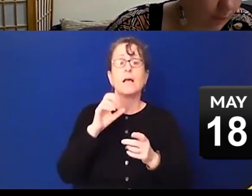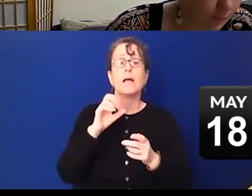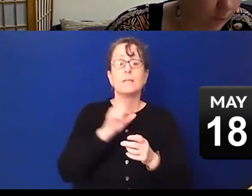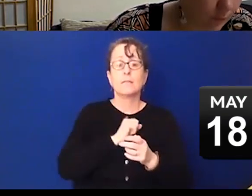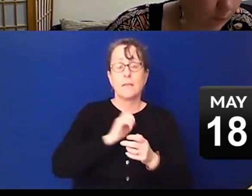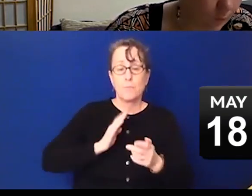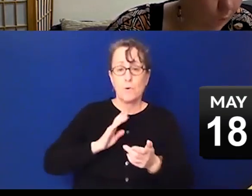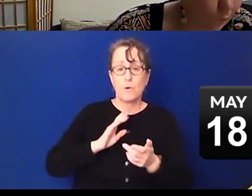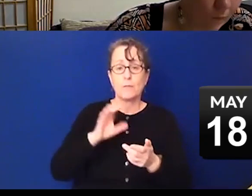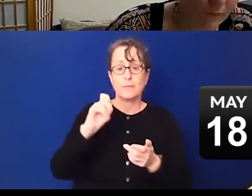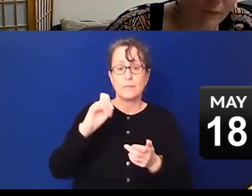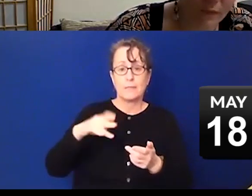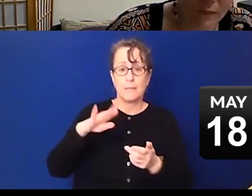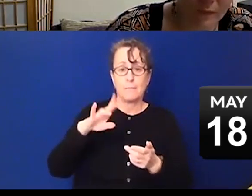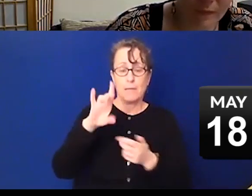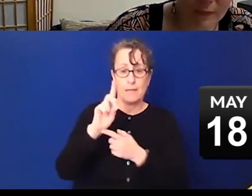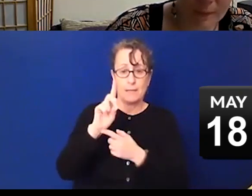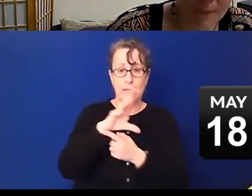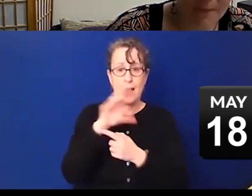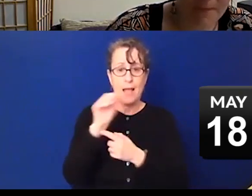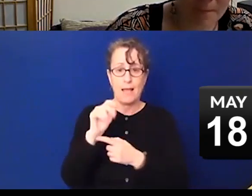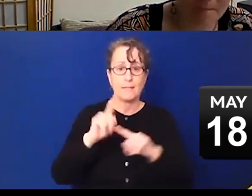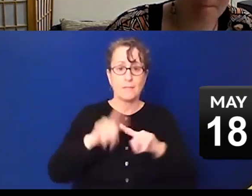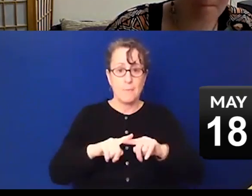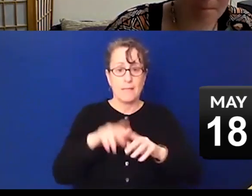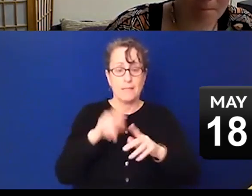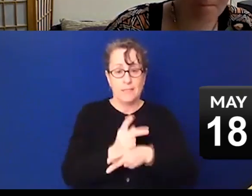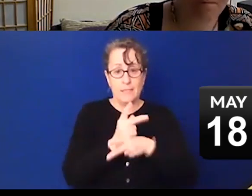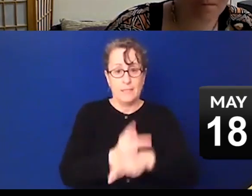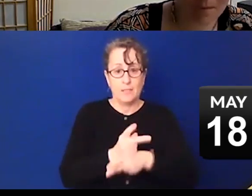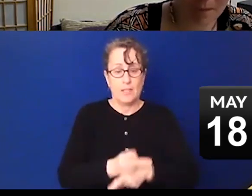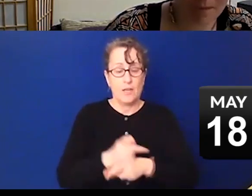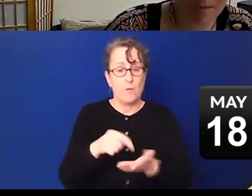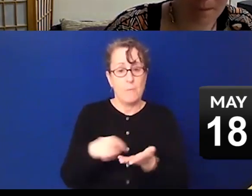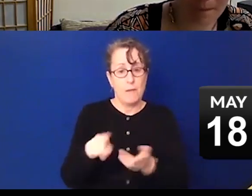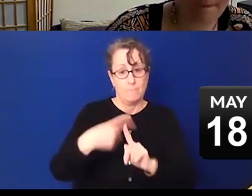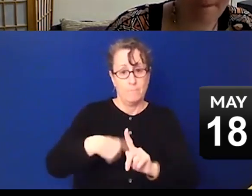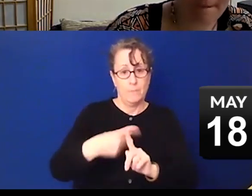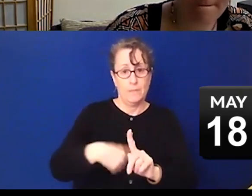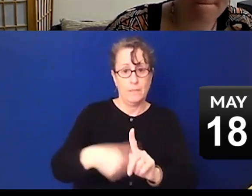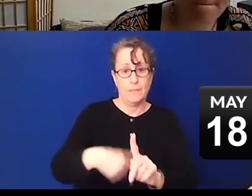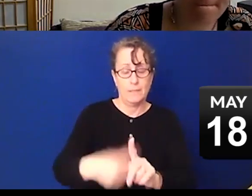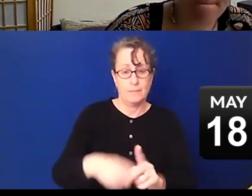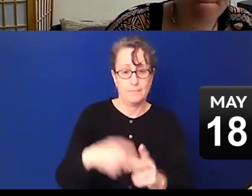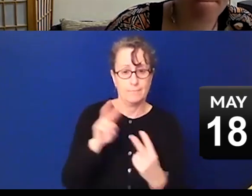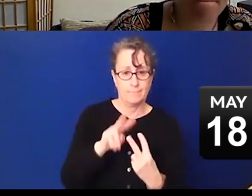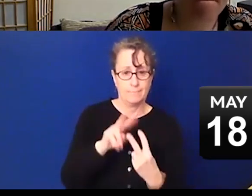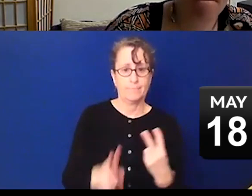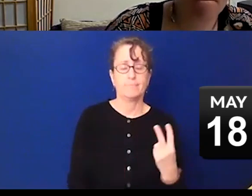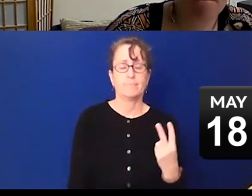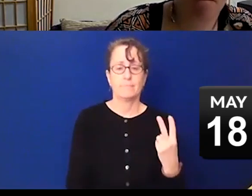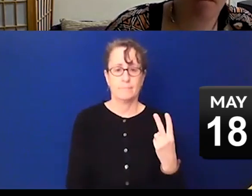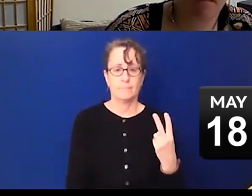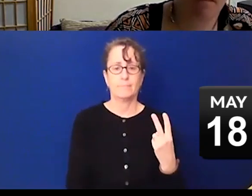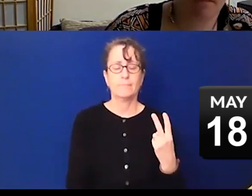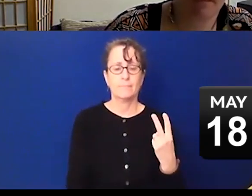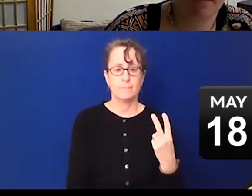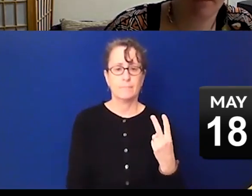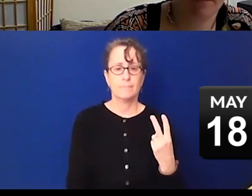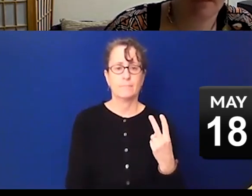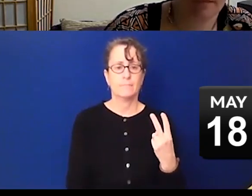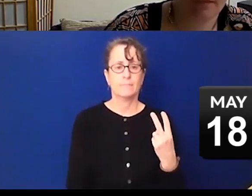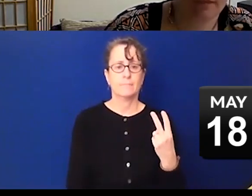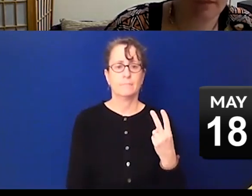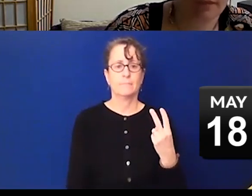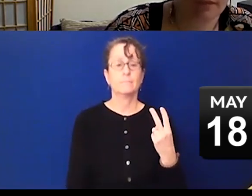care reimbursement paid monthly. Thank you, Daniel. Welcome. Okay, Daniel has